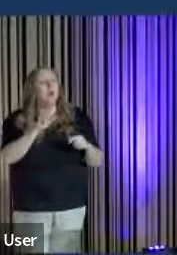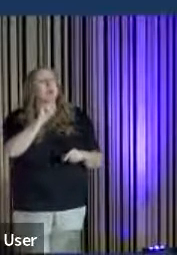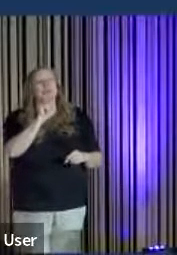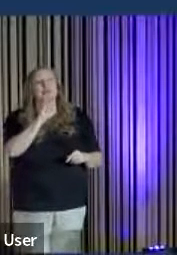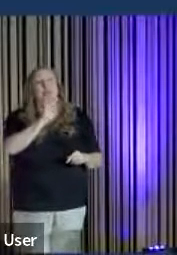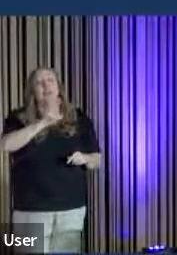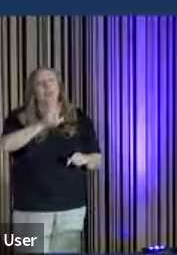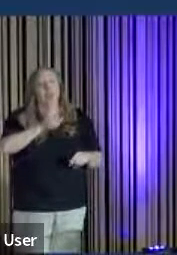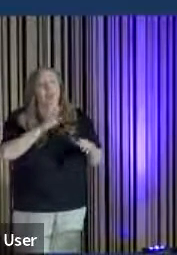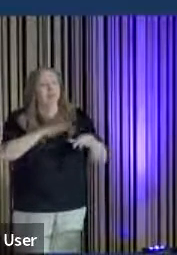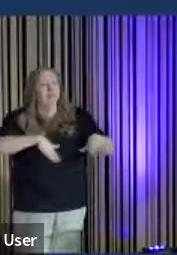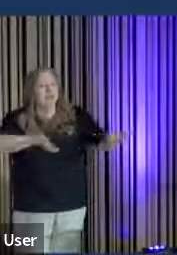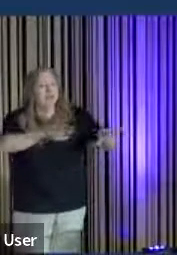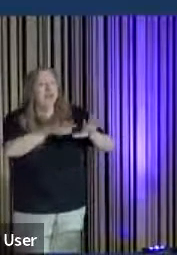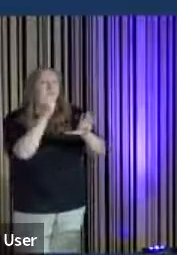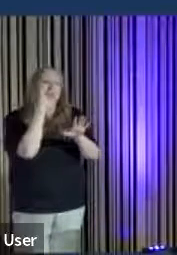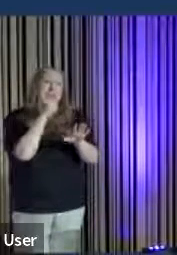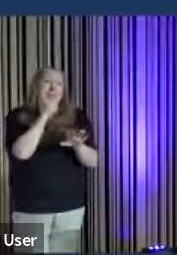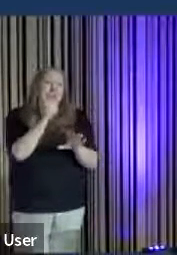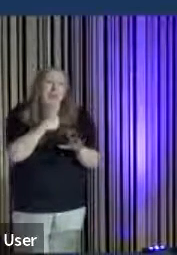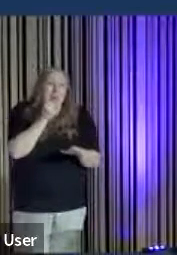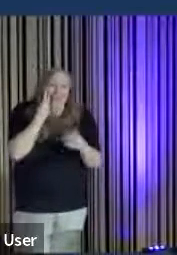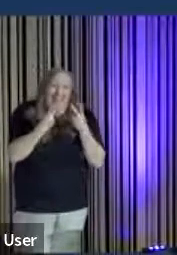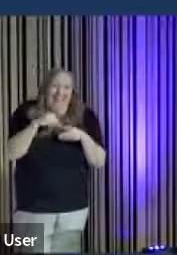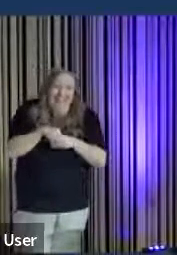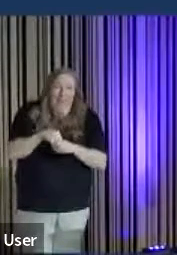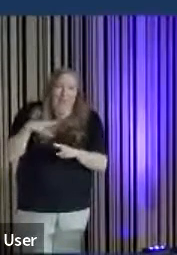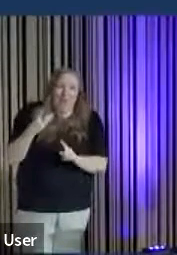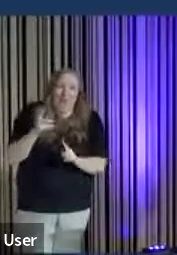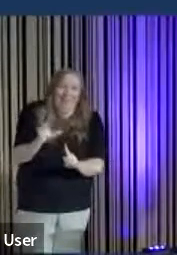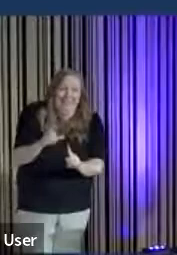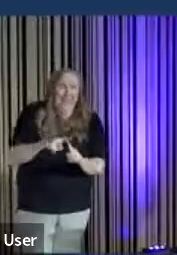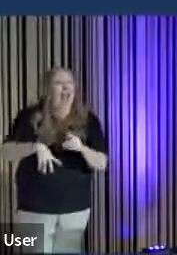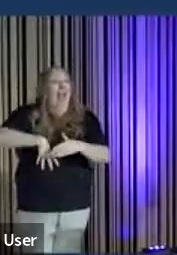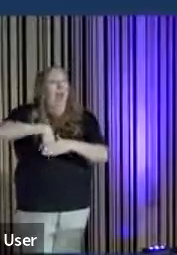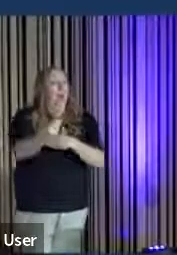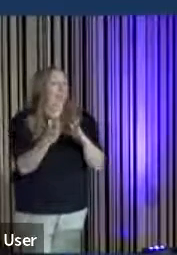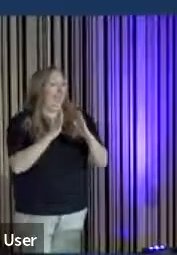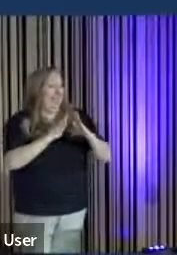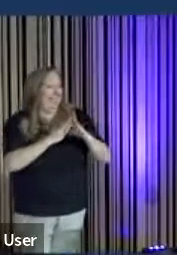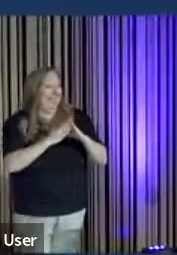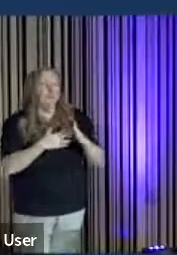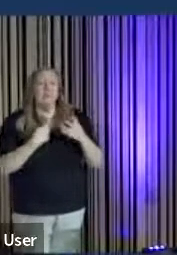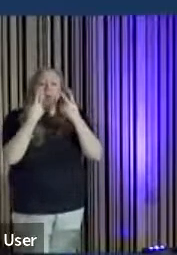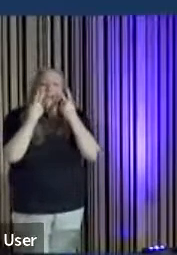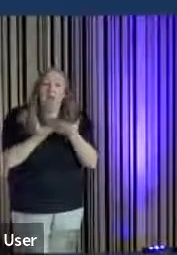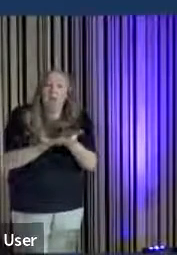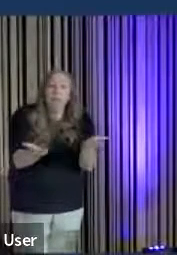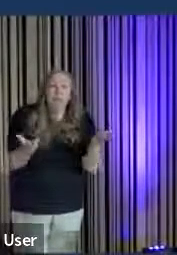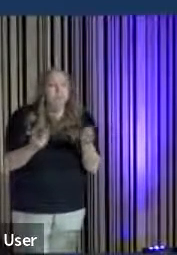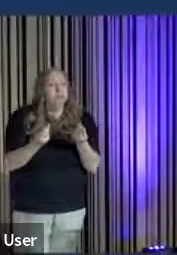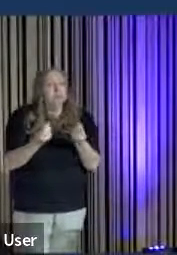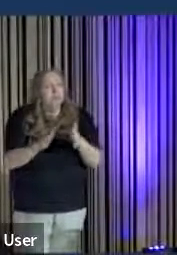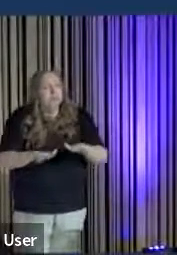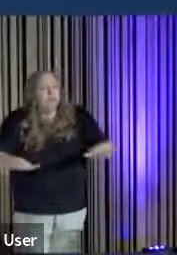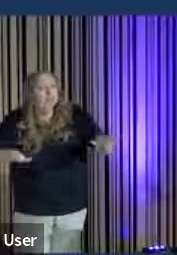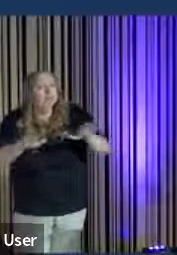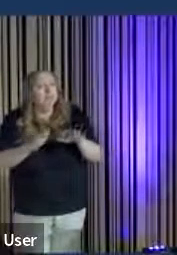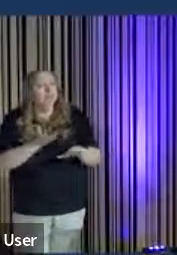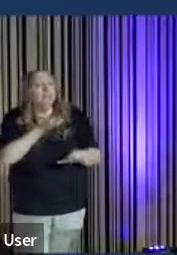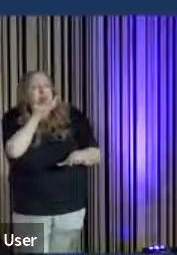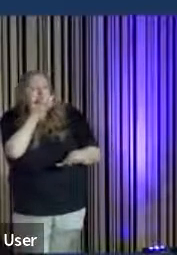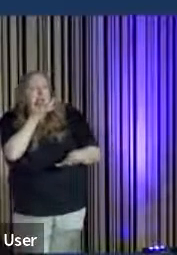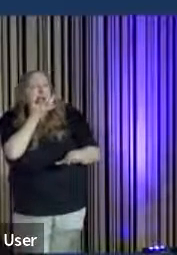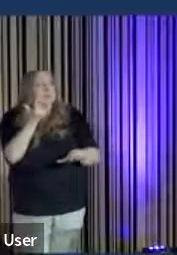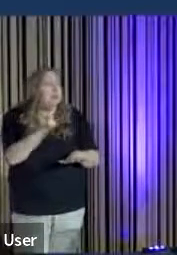in Washington, D.C., but when we get out of the cities, we see that the land is green in principle, and